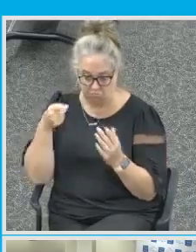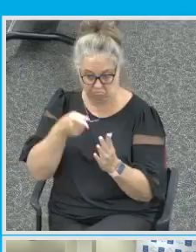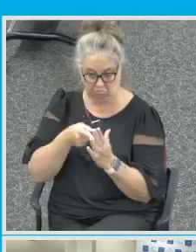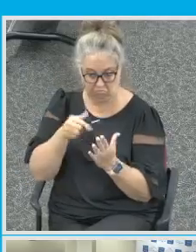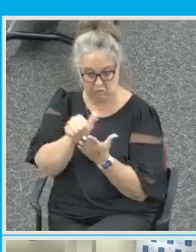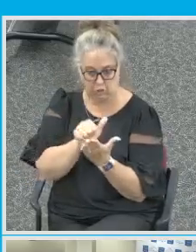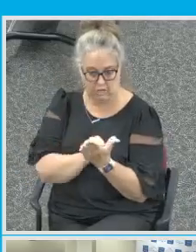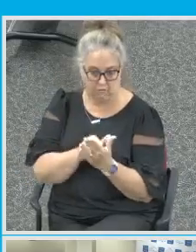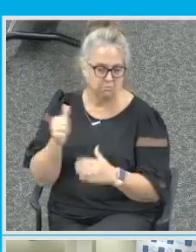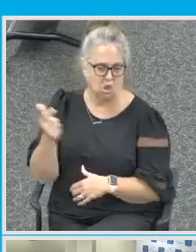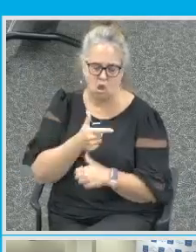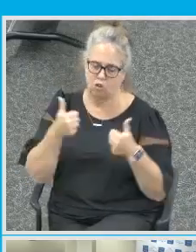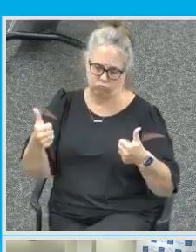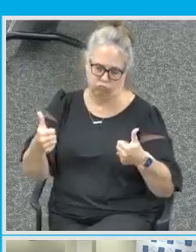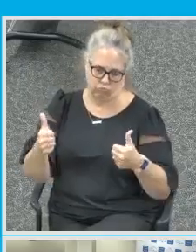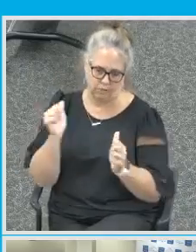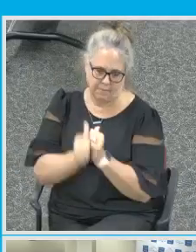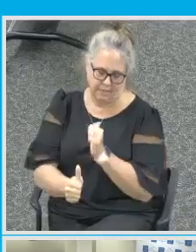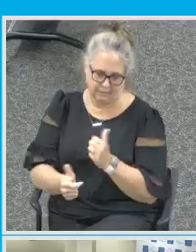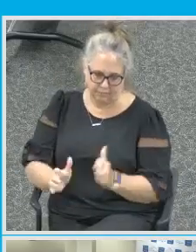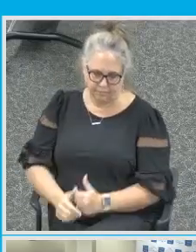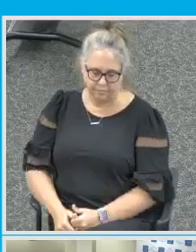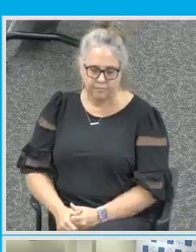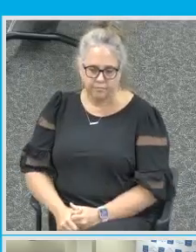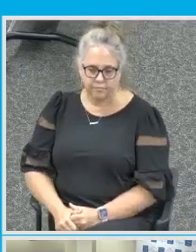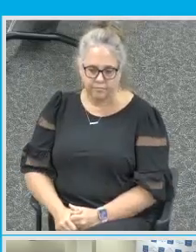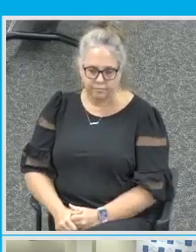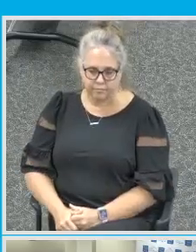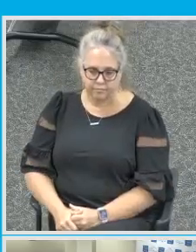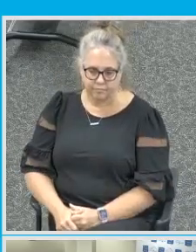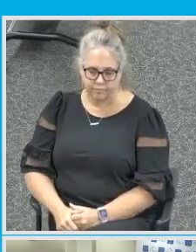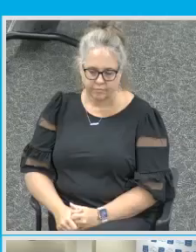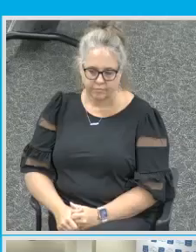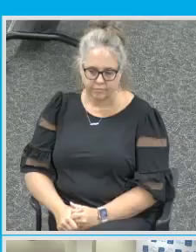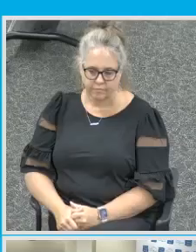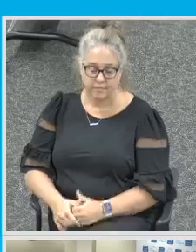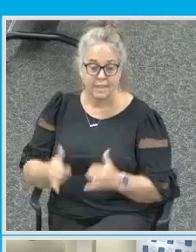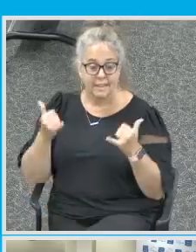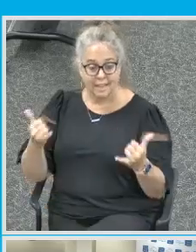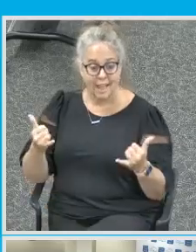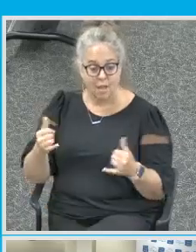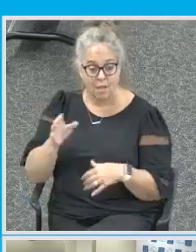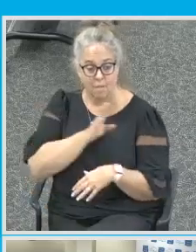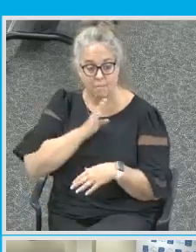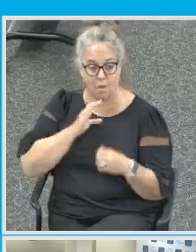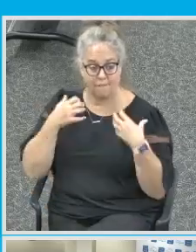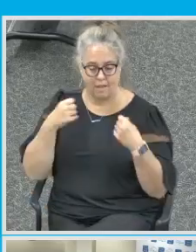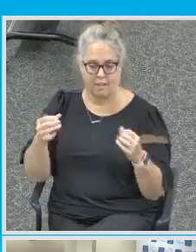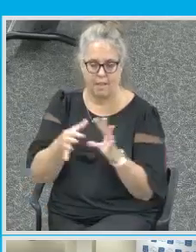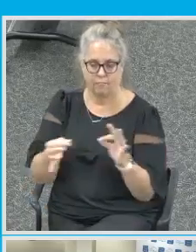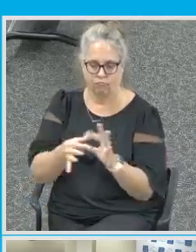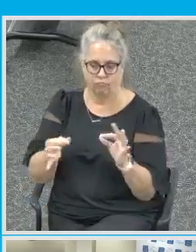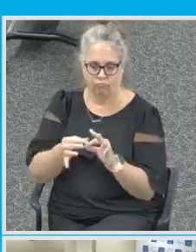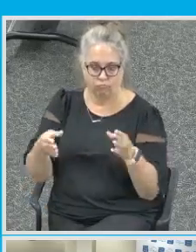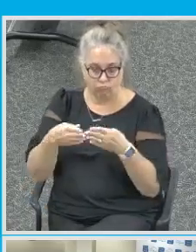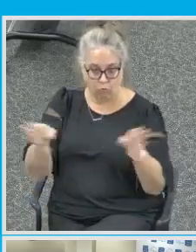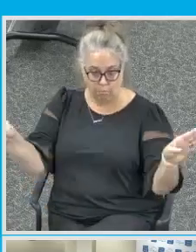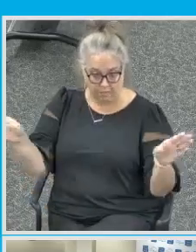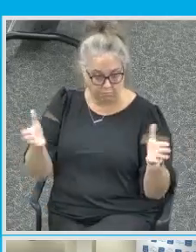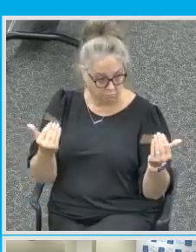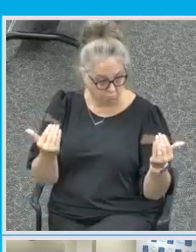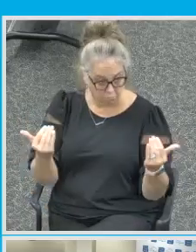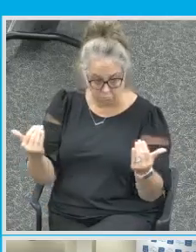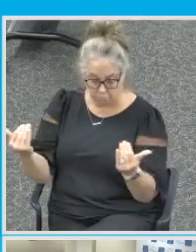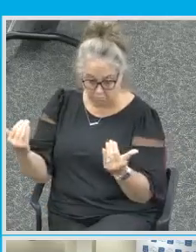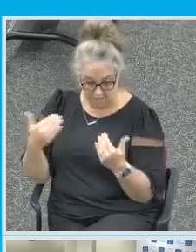Okay, so we're going to open it up for some Board of Health comments. I'll look around the room. Anyone have anything to bring forward